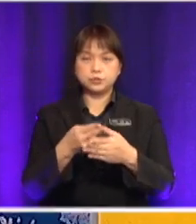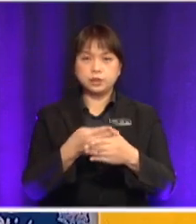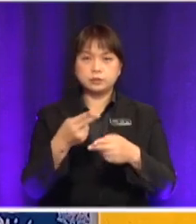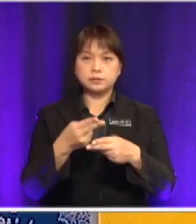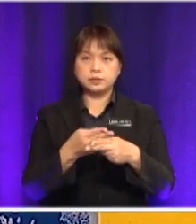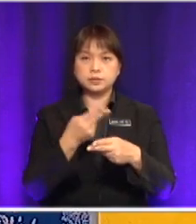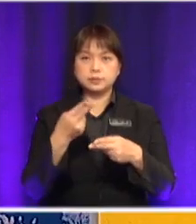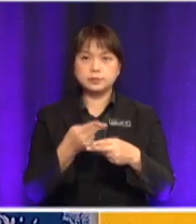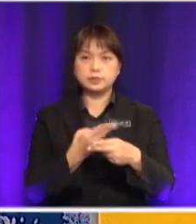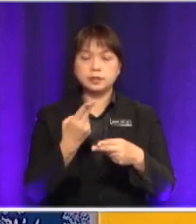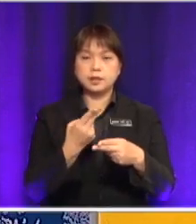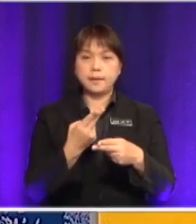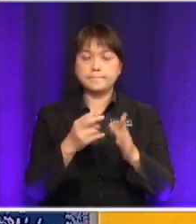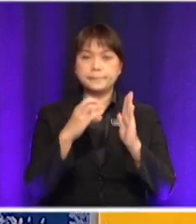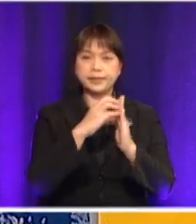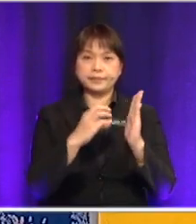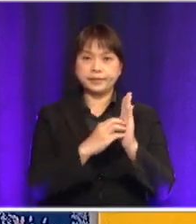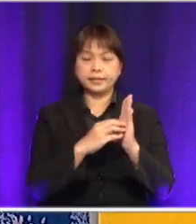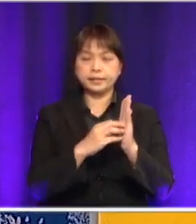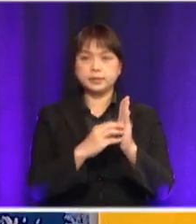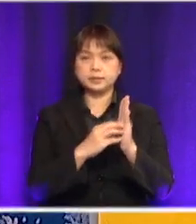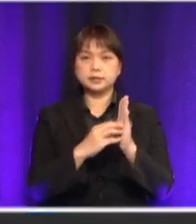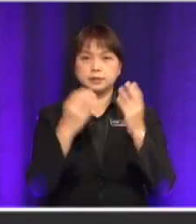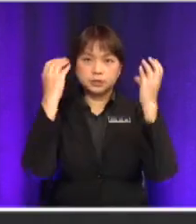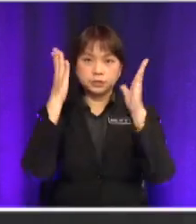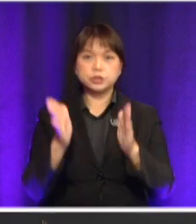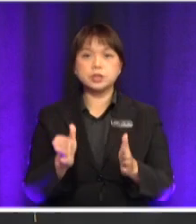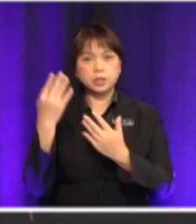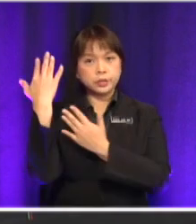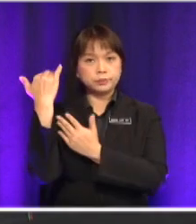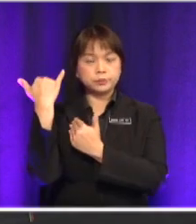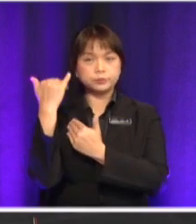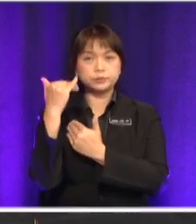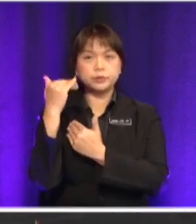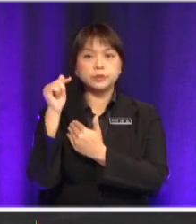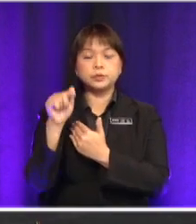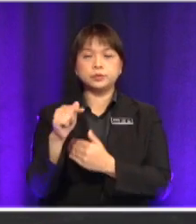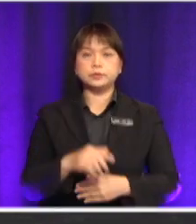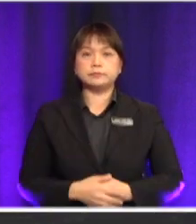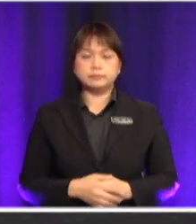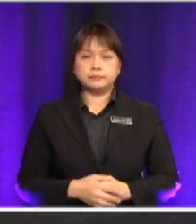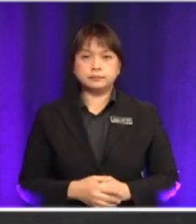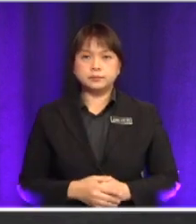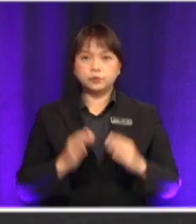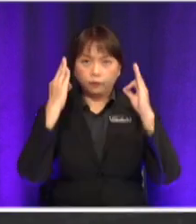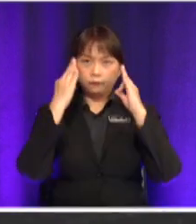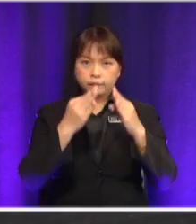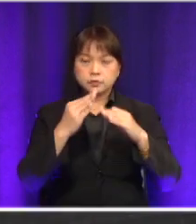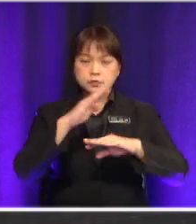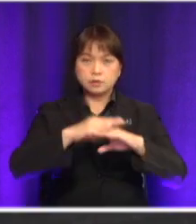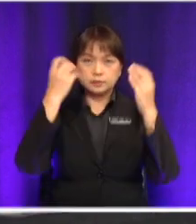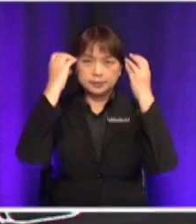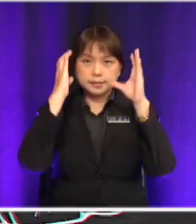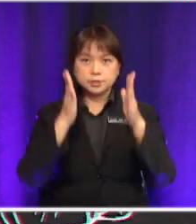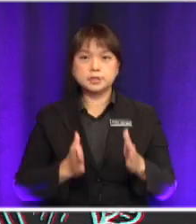I hope you guys will listen to my instruction. I will show to you what you need to do, right? But first, this is what you need to